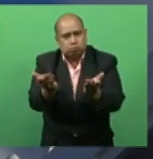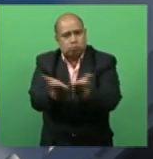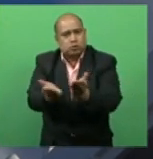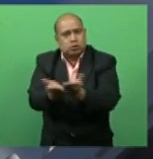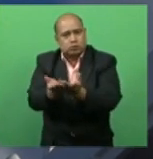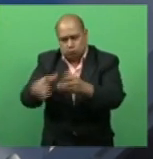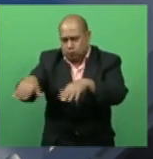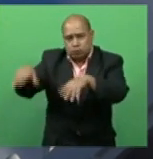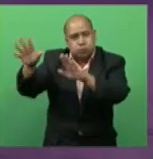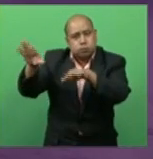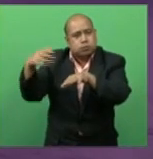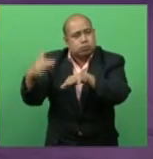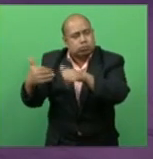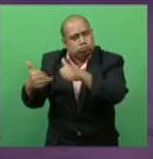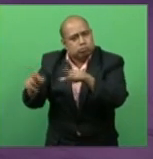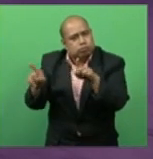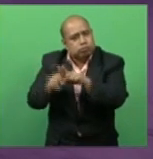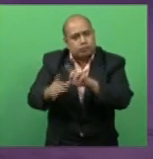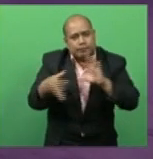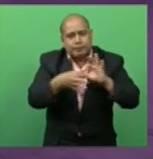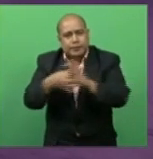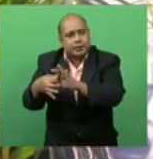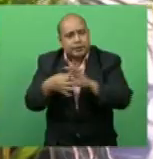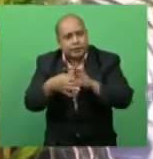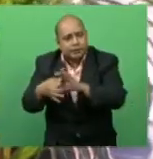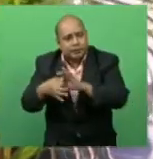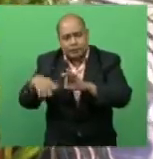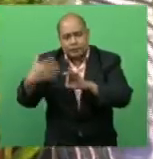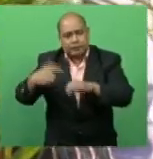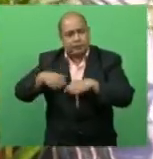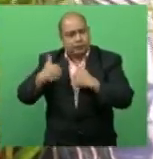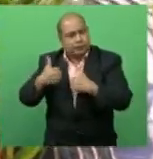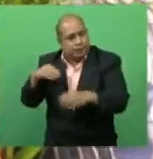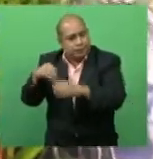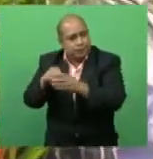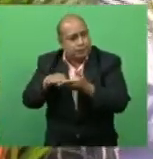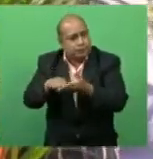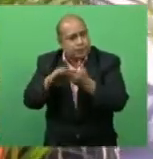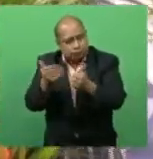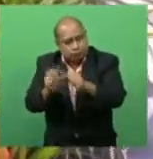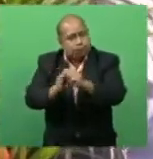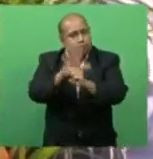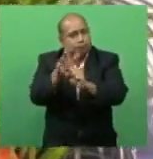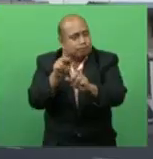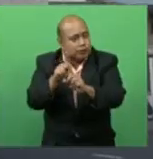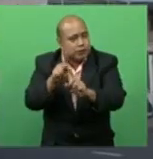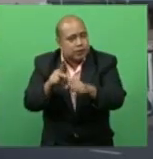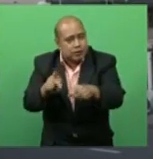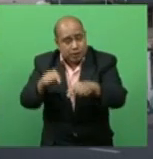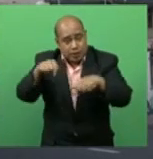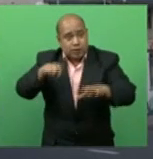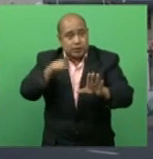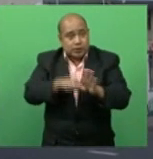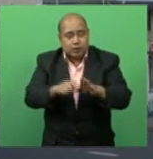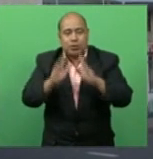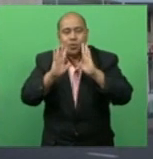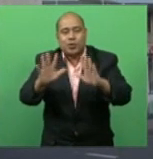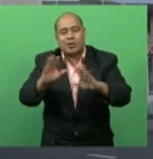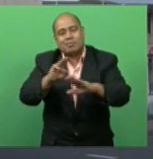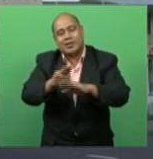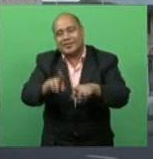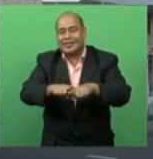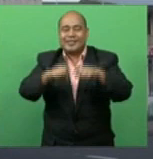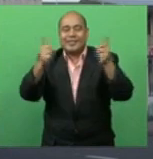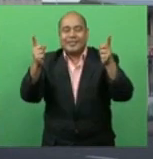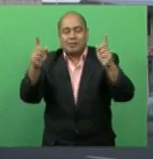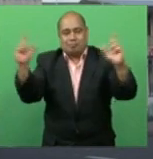win Fiji's war against the coronavirus. Bainimarama says this year's holy month is certainly different. The Prime Minister highlighted